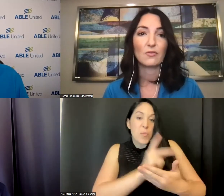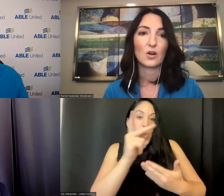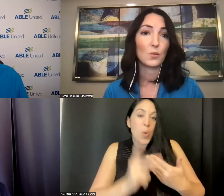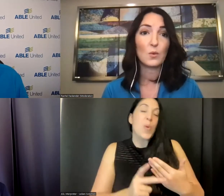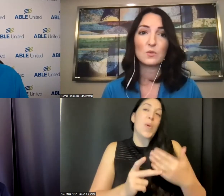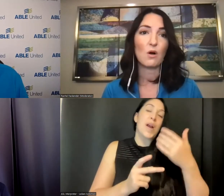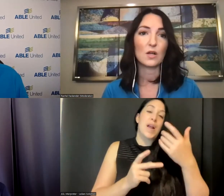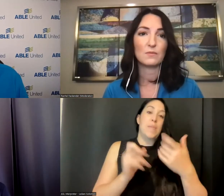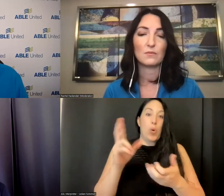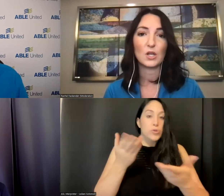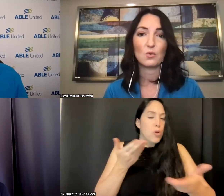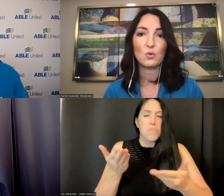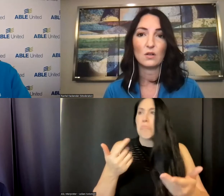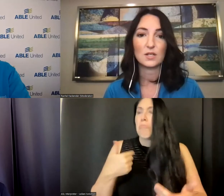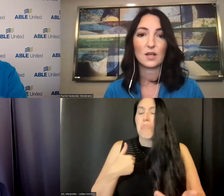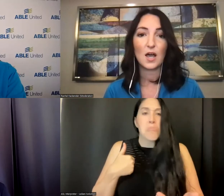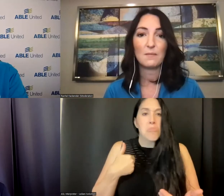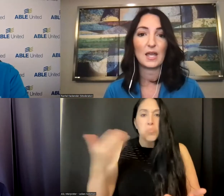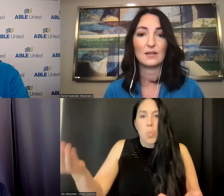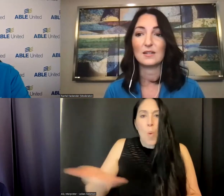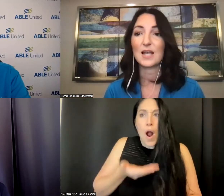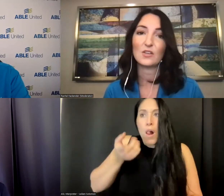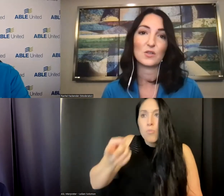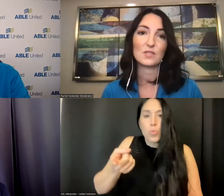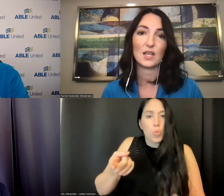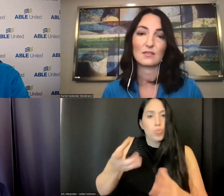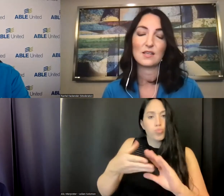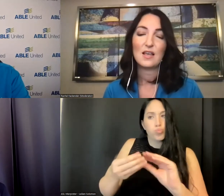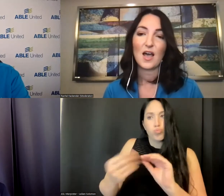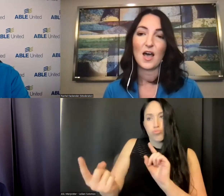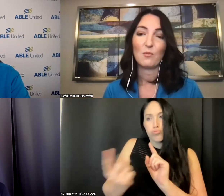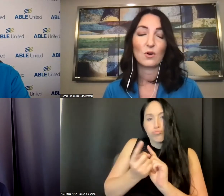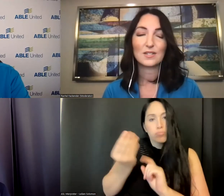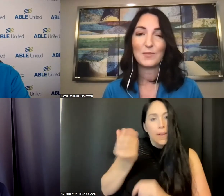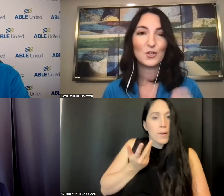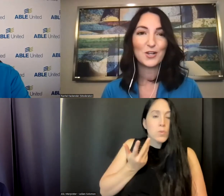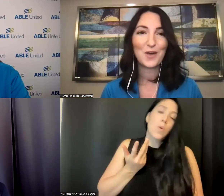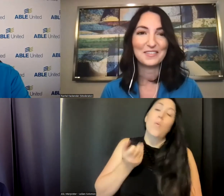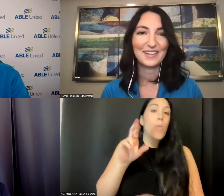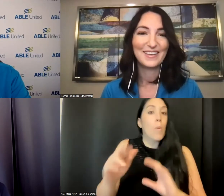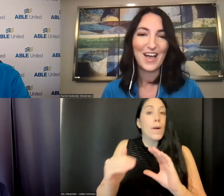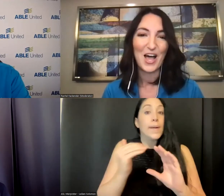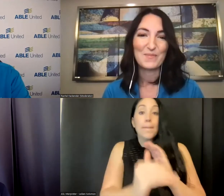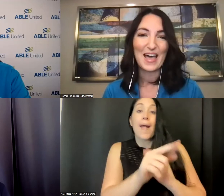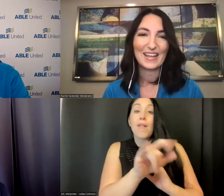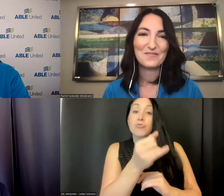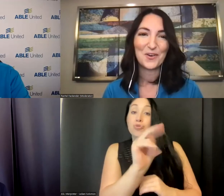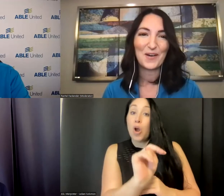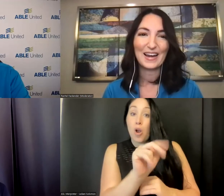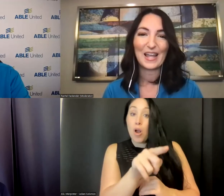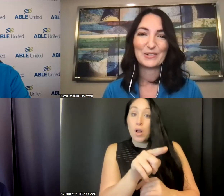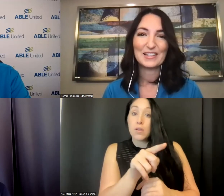we offer, we always welcome, you know, you all to come and tell us those things. Or to email John directly at